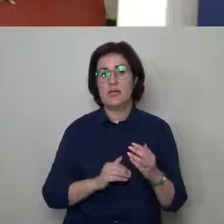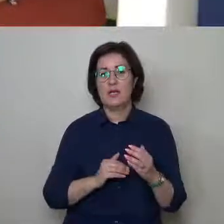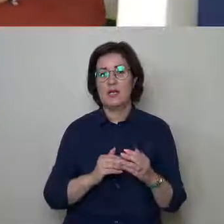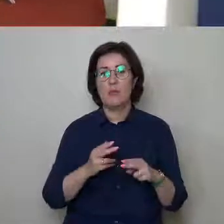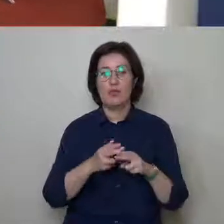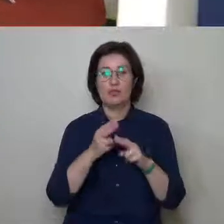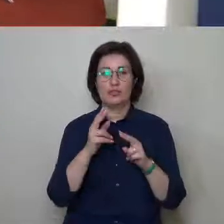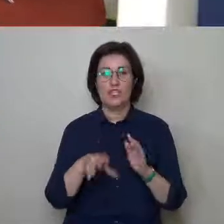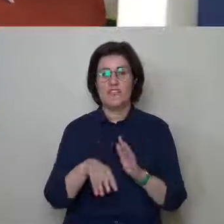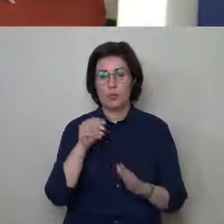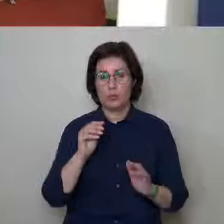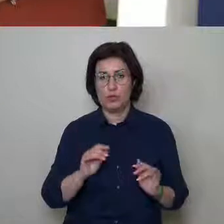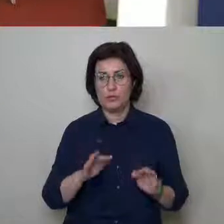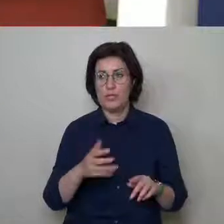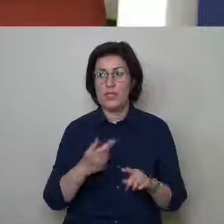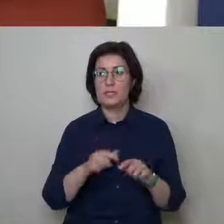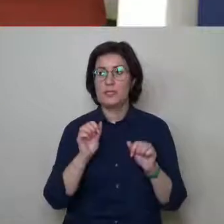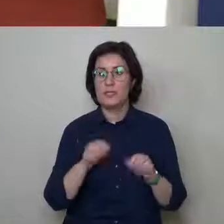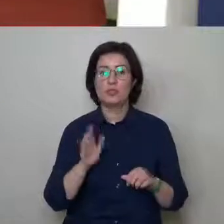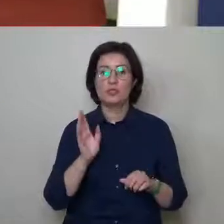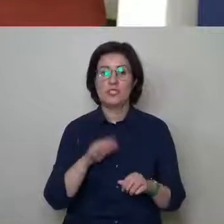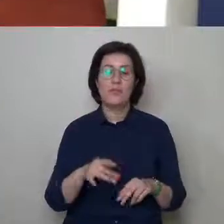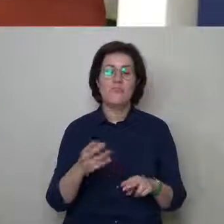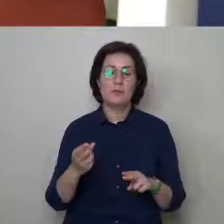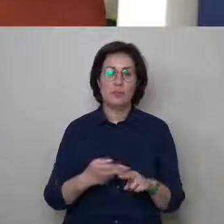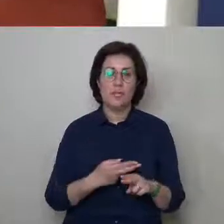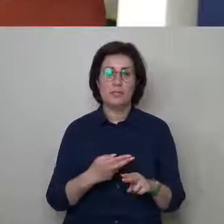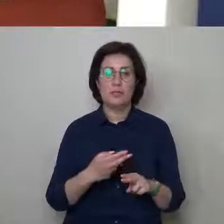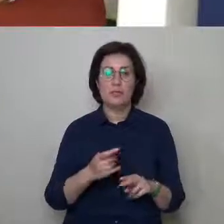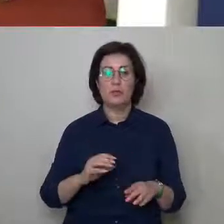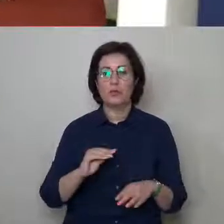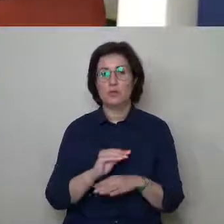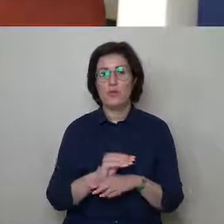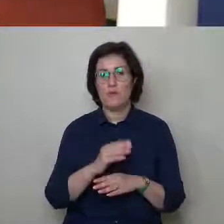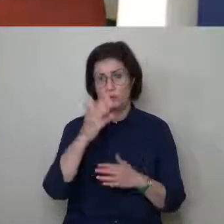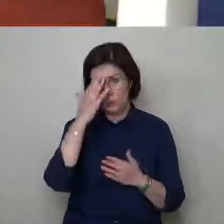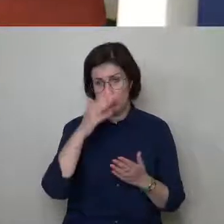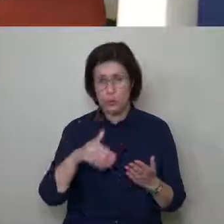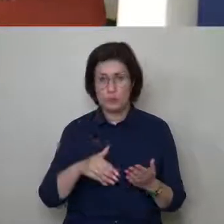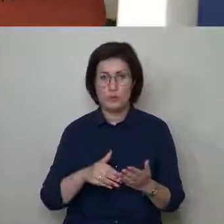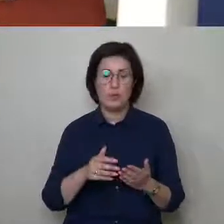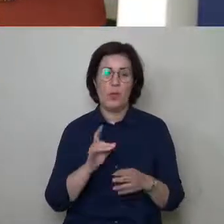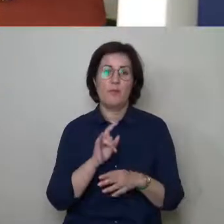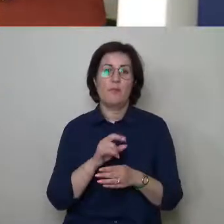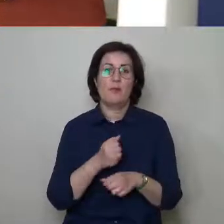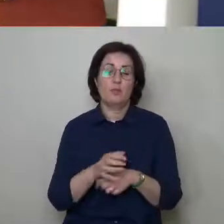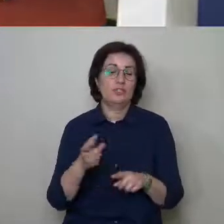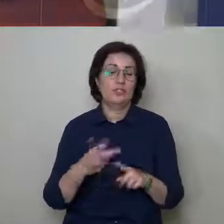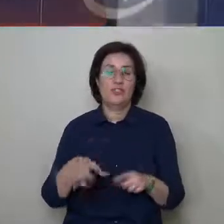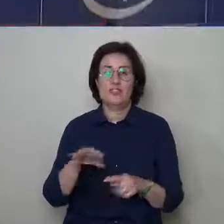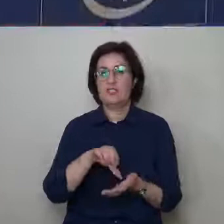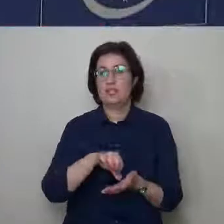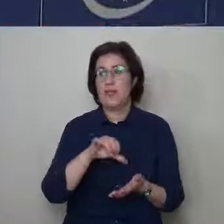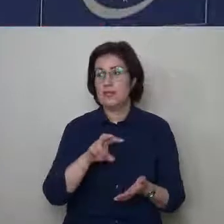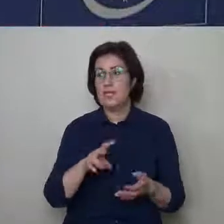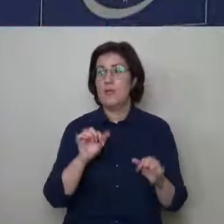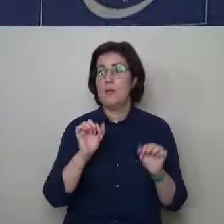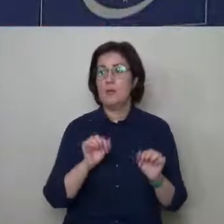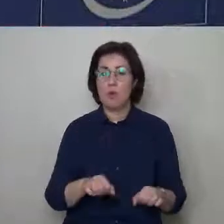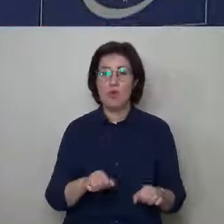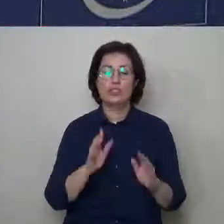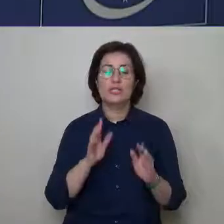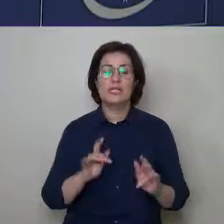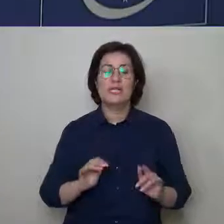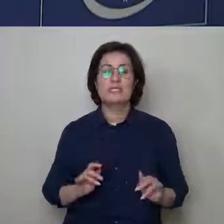hold one liable for interfering with one's election rights. Now, this can be done without any additional means, because such